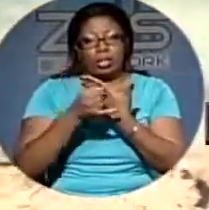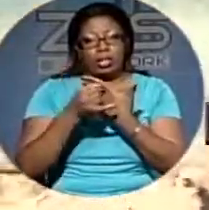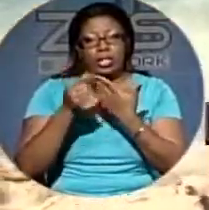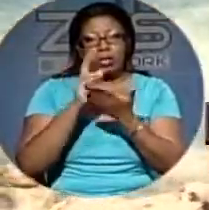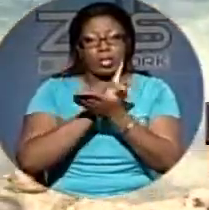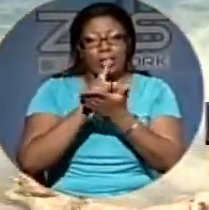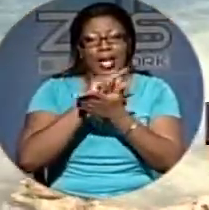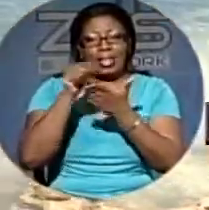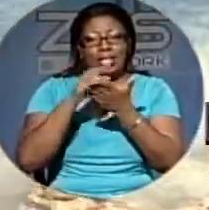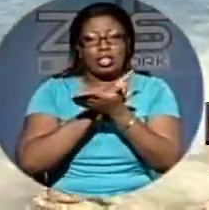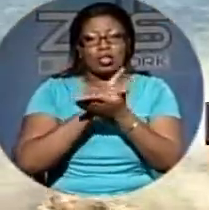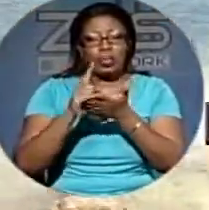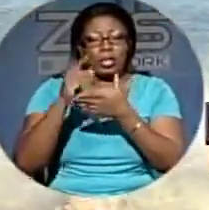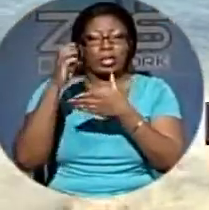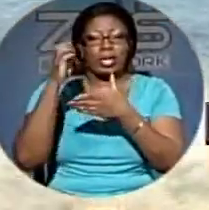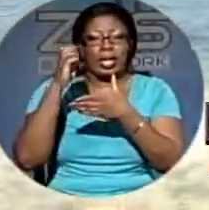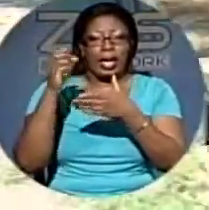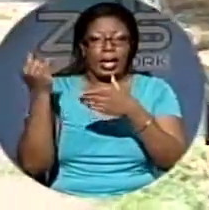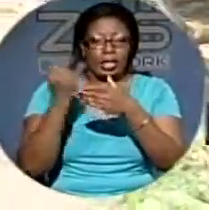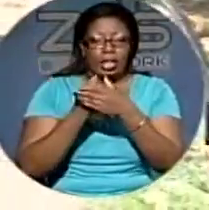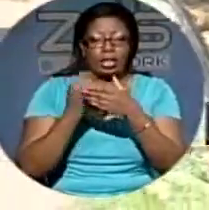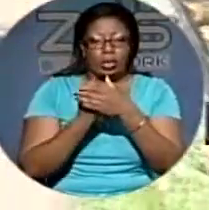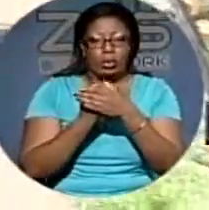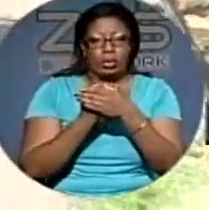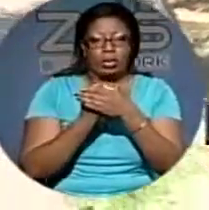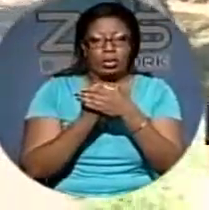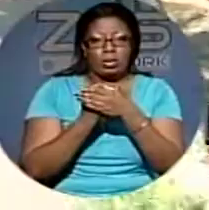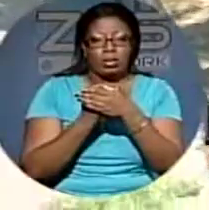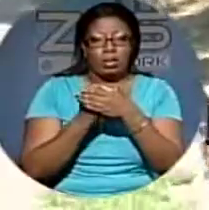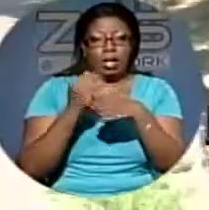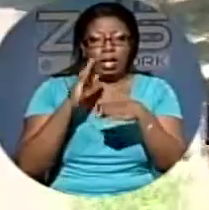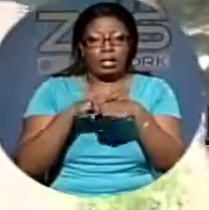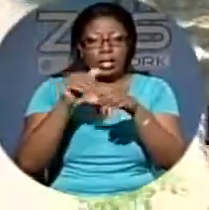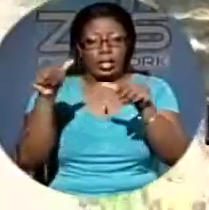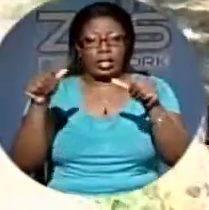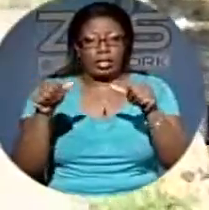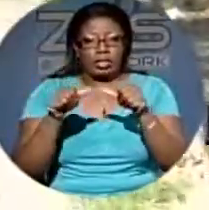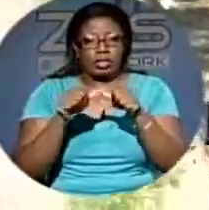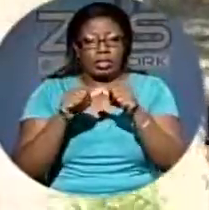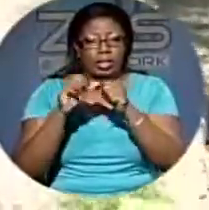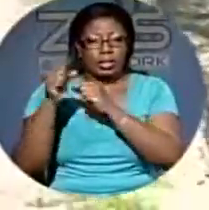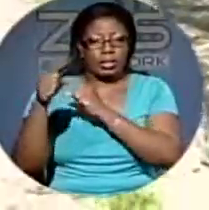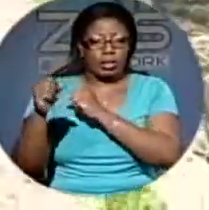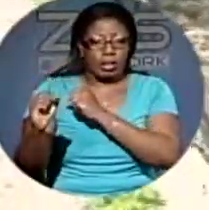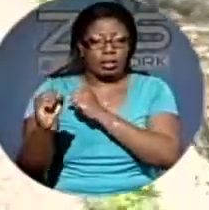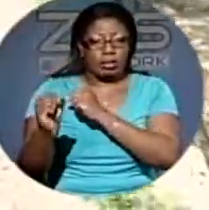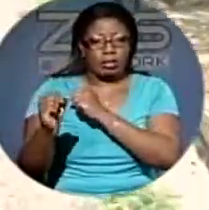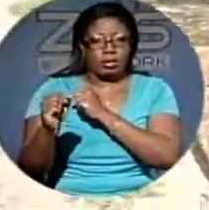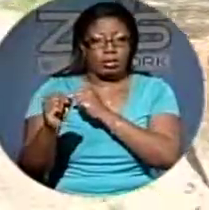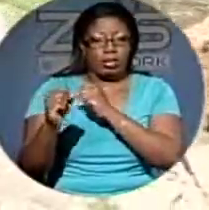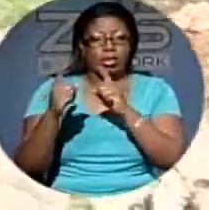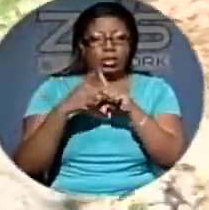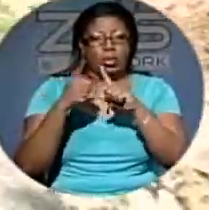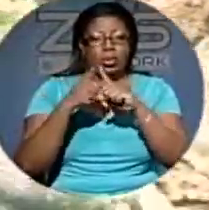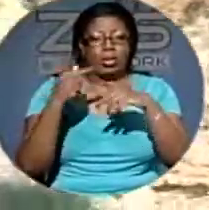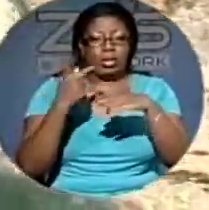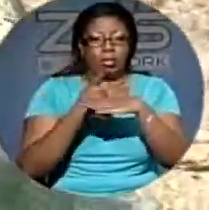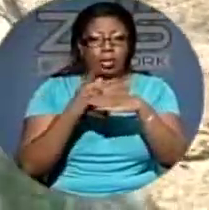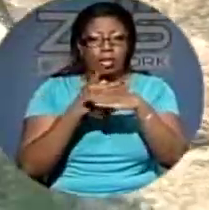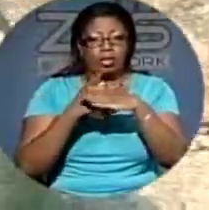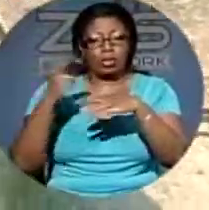this week and includes expanding the beach from just under an acre to 3 acres on the northwest side from the pier to the